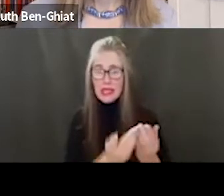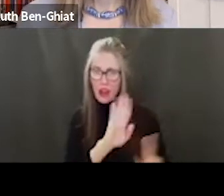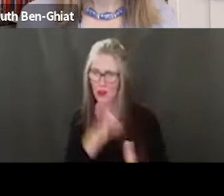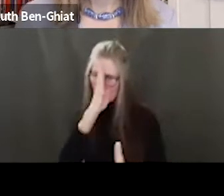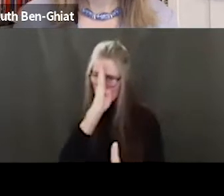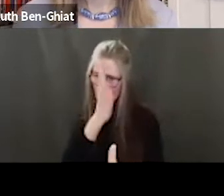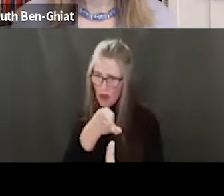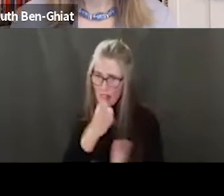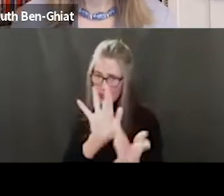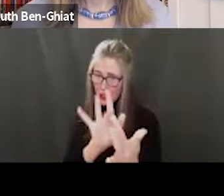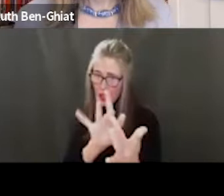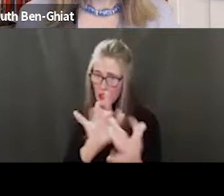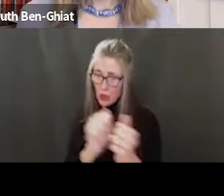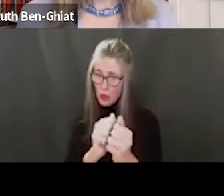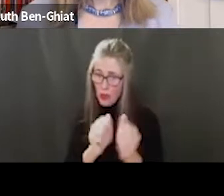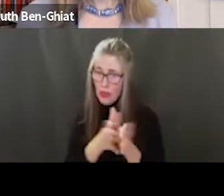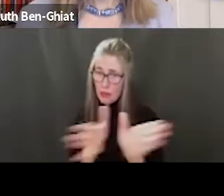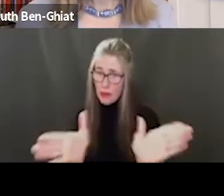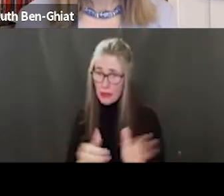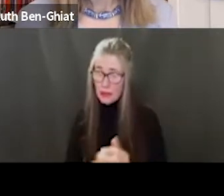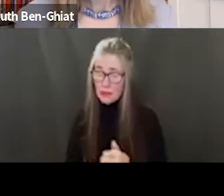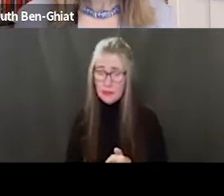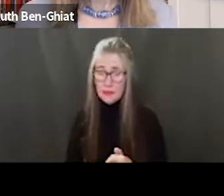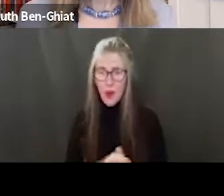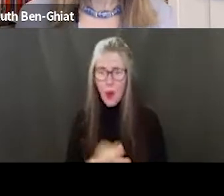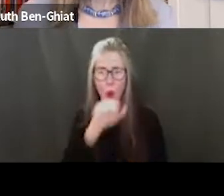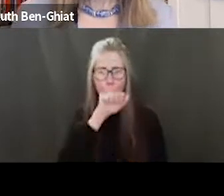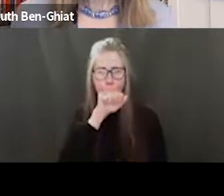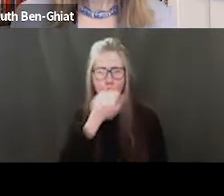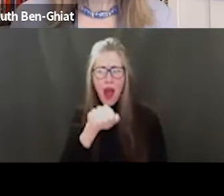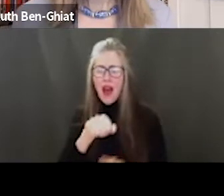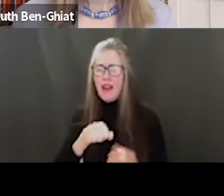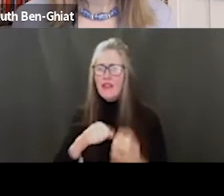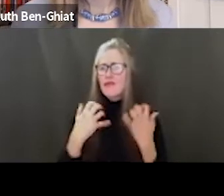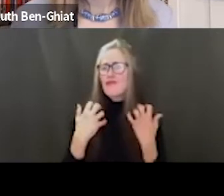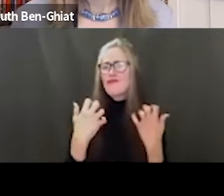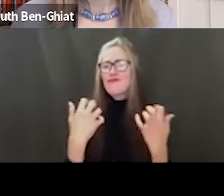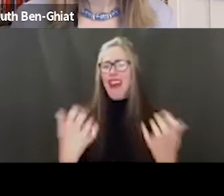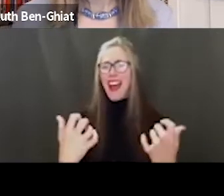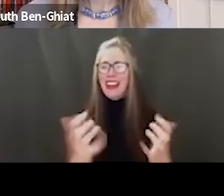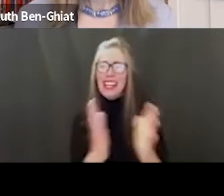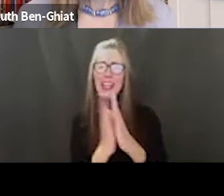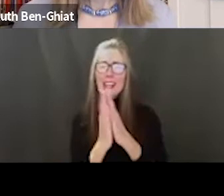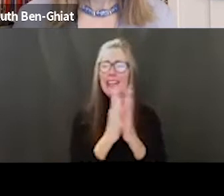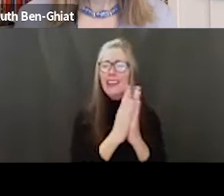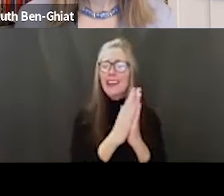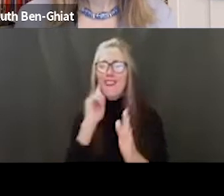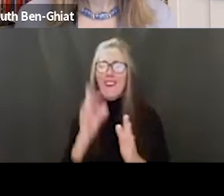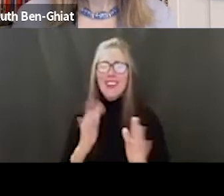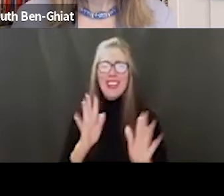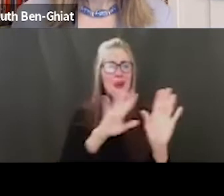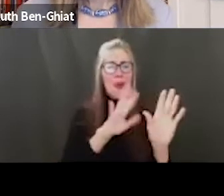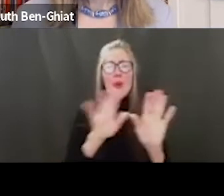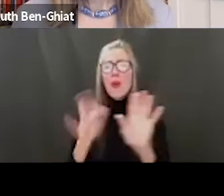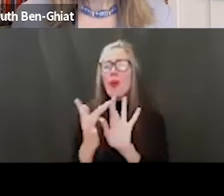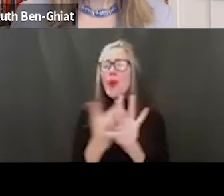direct contact with the public. They also love rallies as a favored means of acclaim and direct